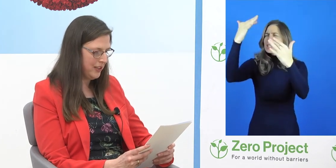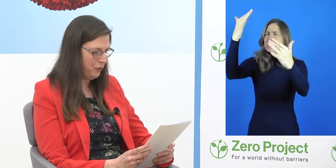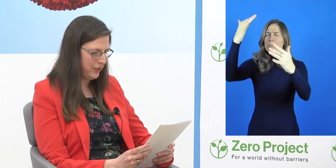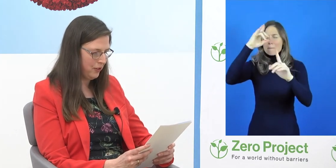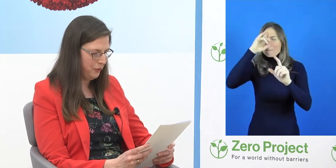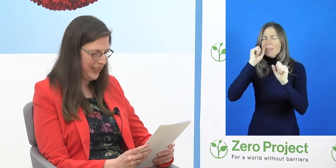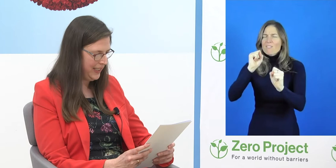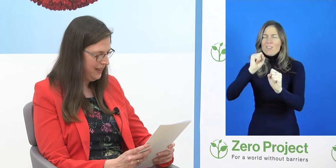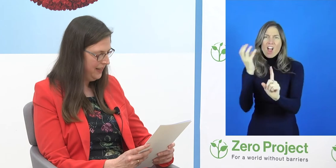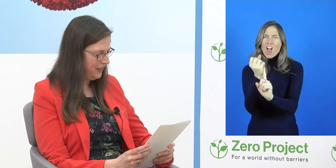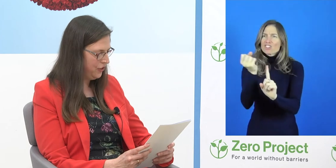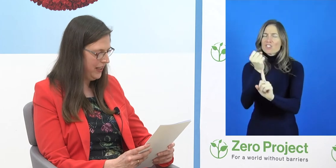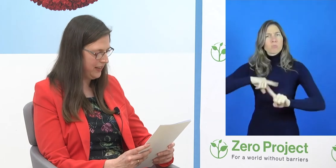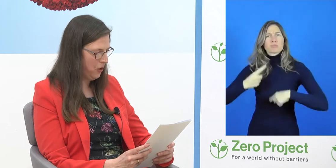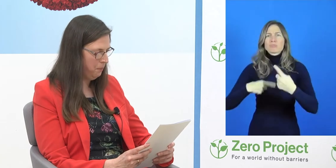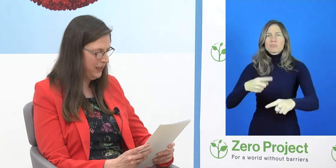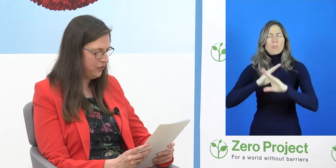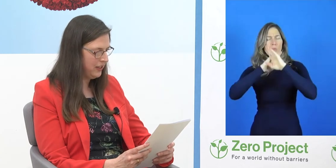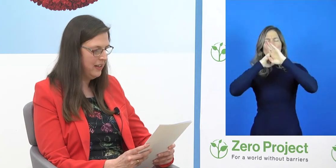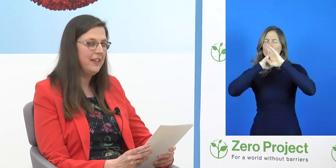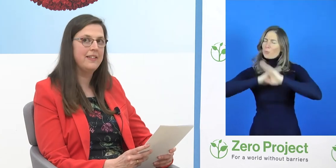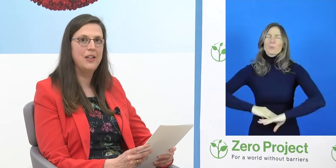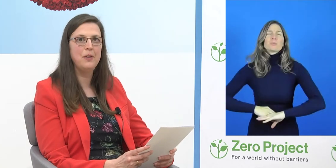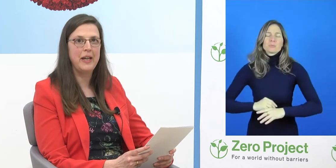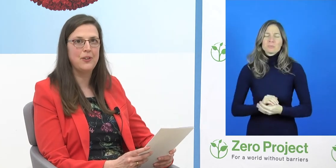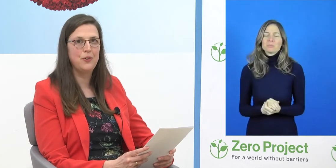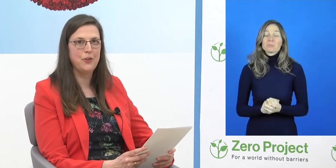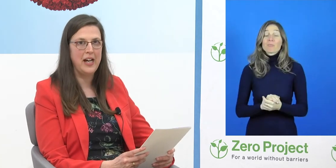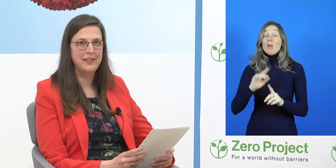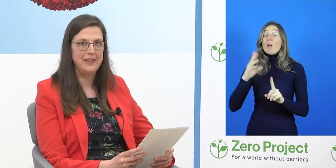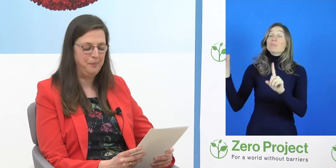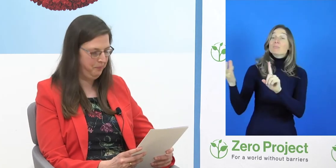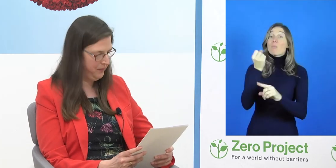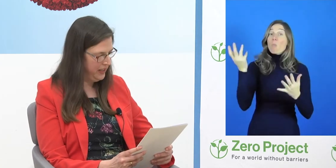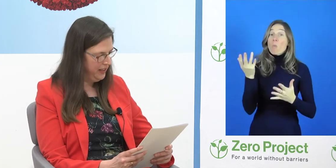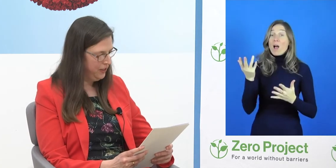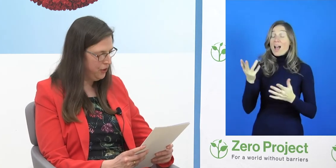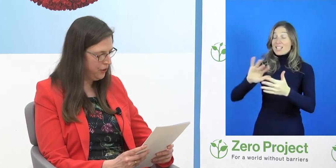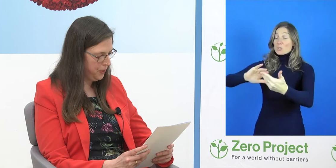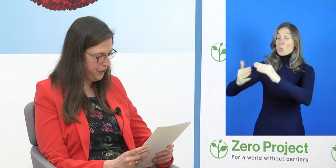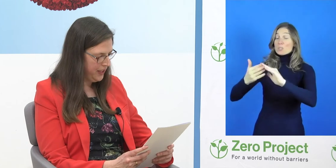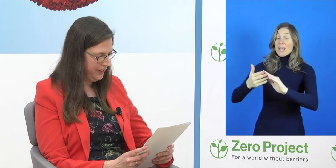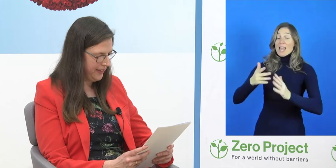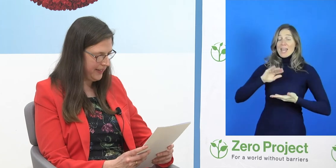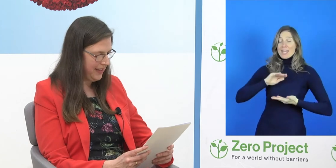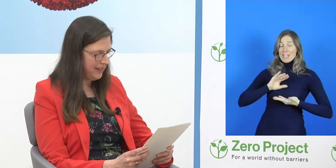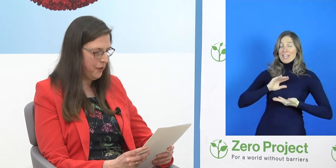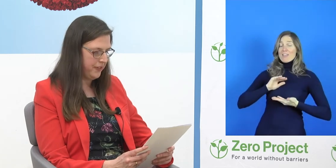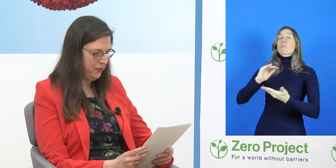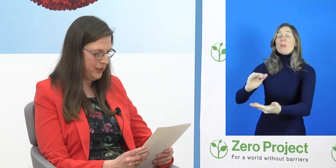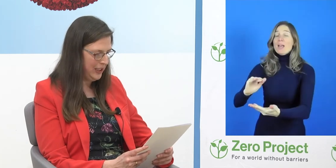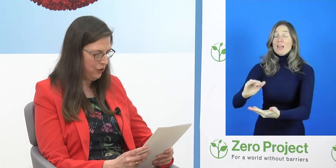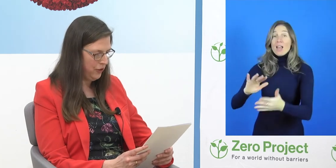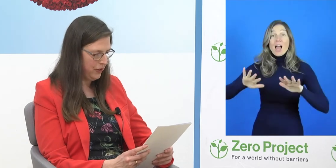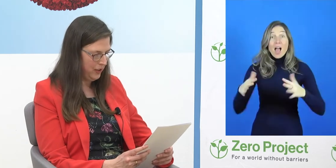most influential thing that she has accomplished is giving back to society. She shows the success of